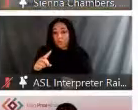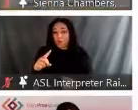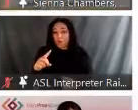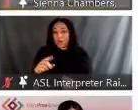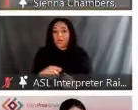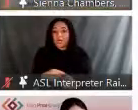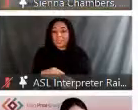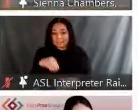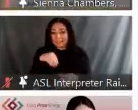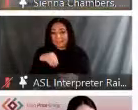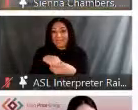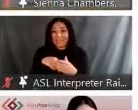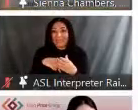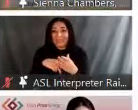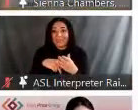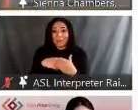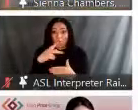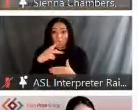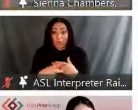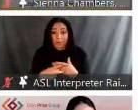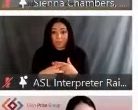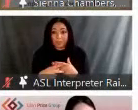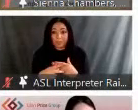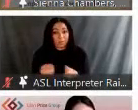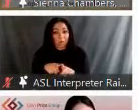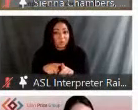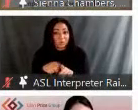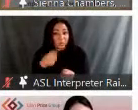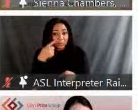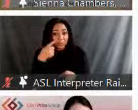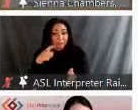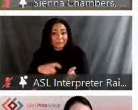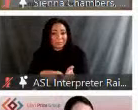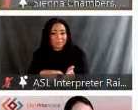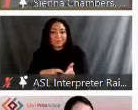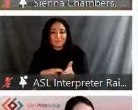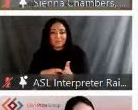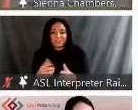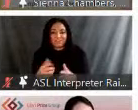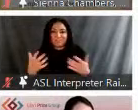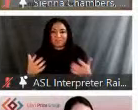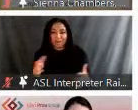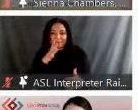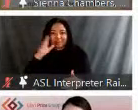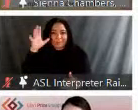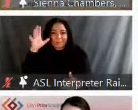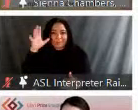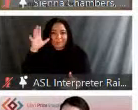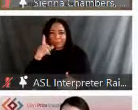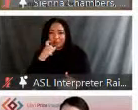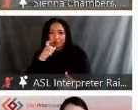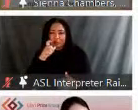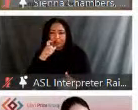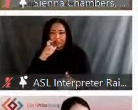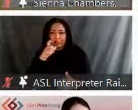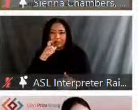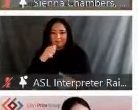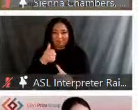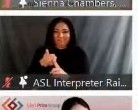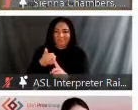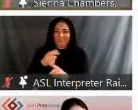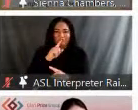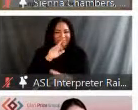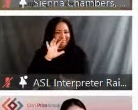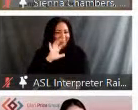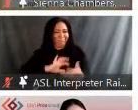Within the program, we also see that there are a lot of parents who are really